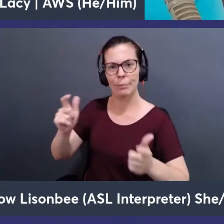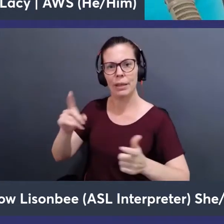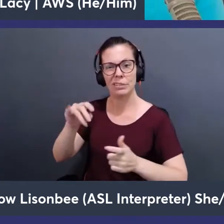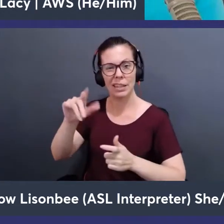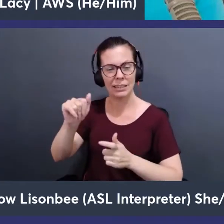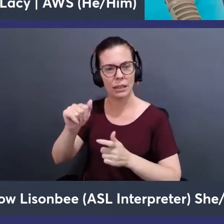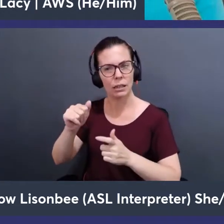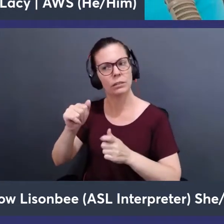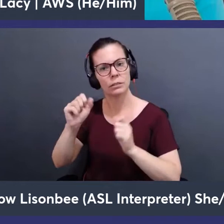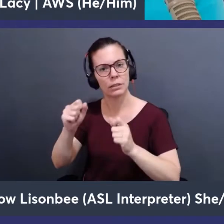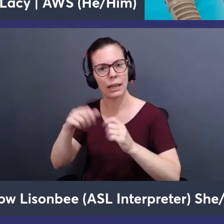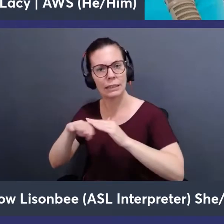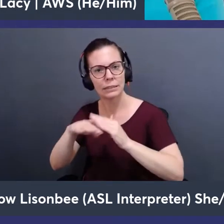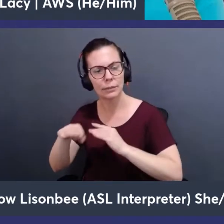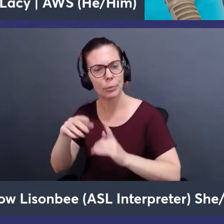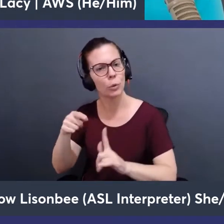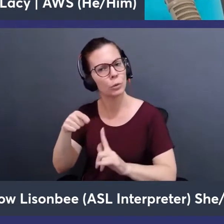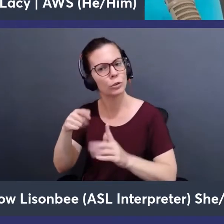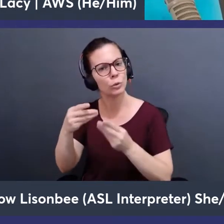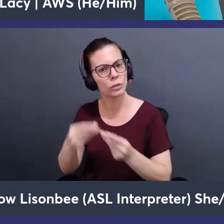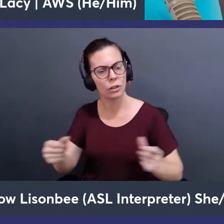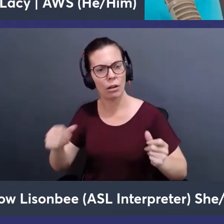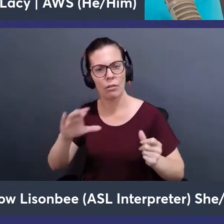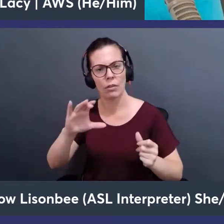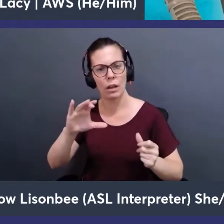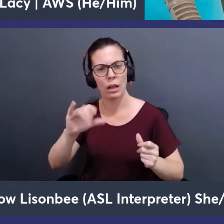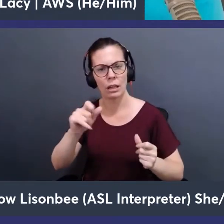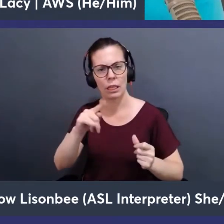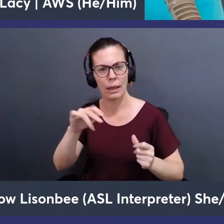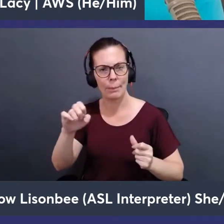climate problem. And we are making all of this